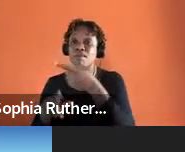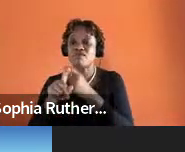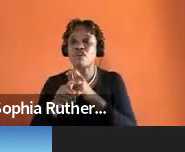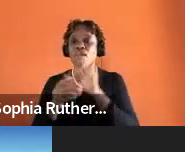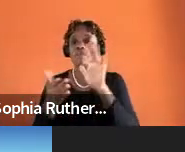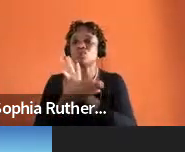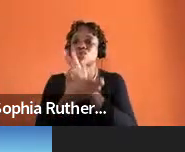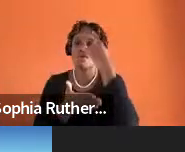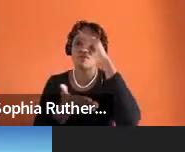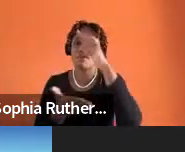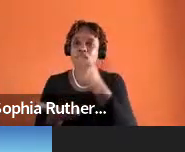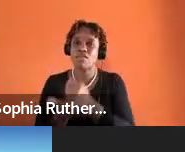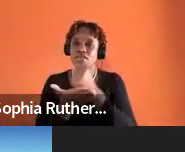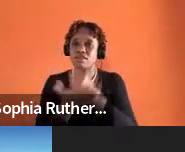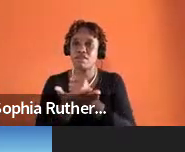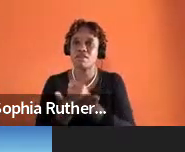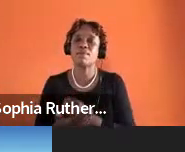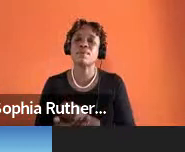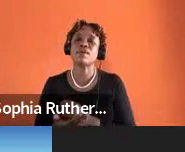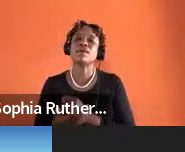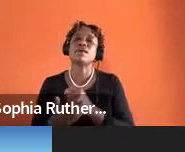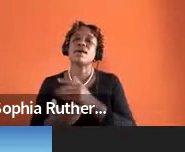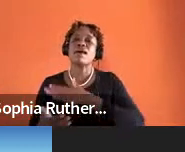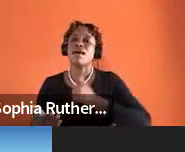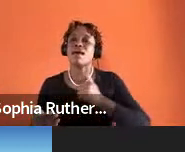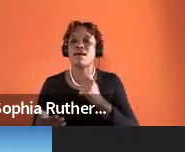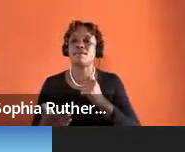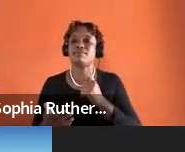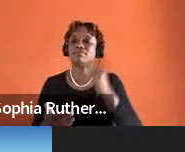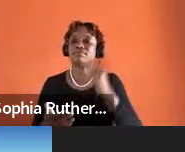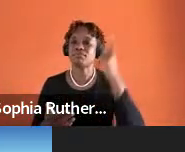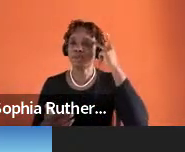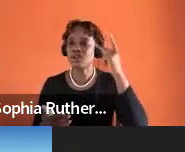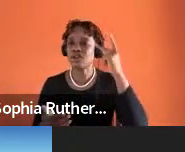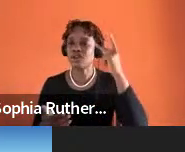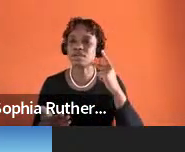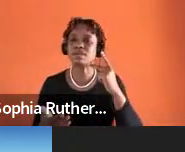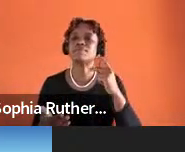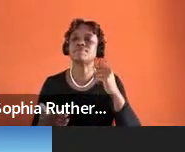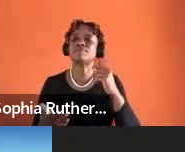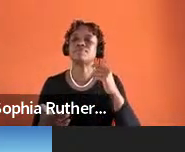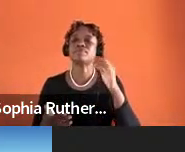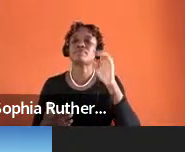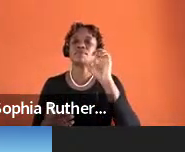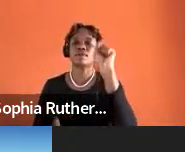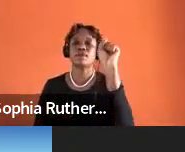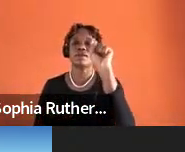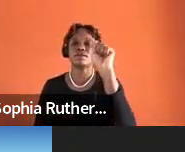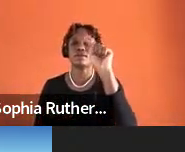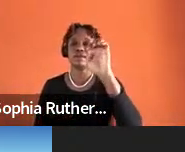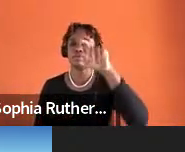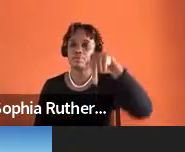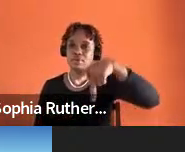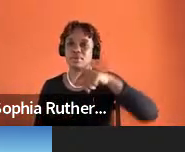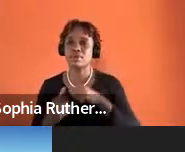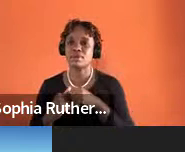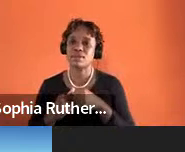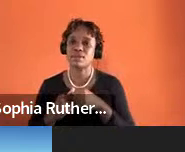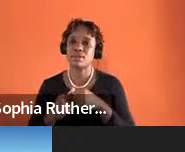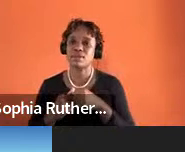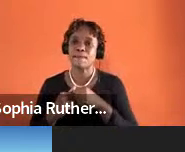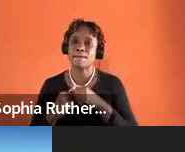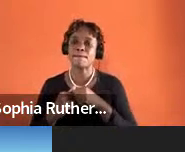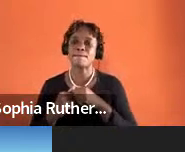otherwise called the STEP Center, and it was done using criterion sampling. A DEX review of 5